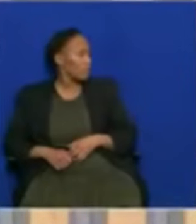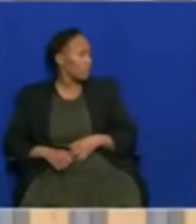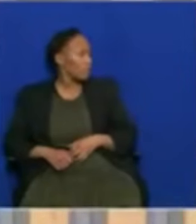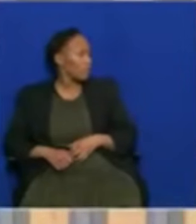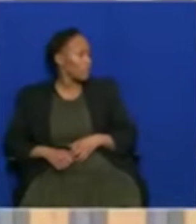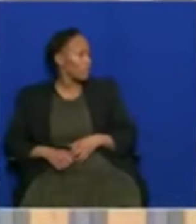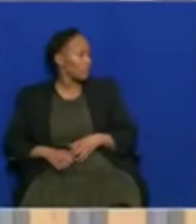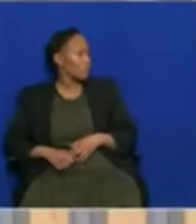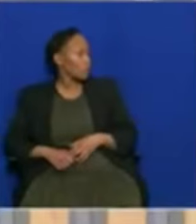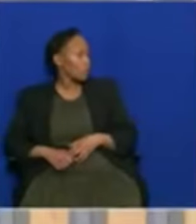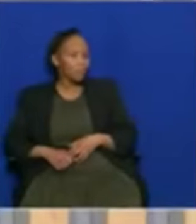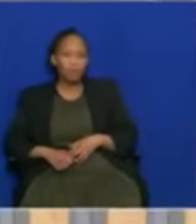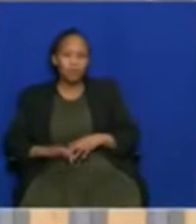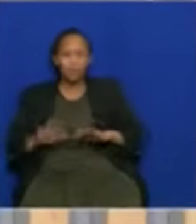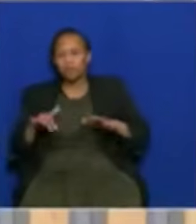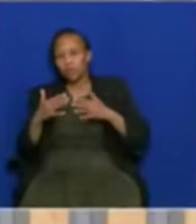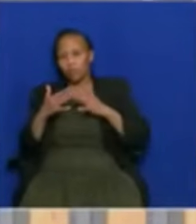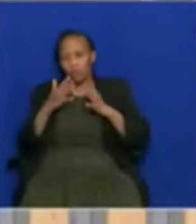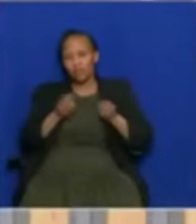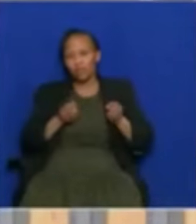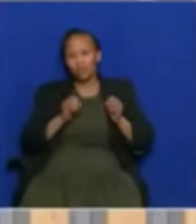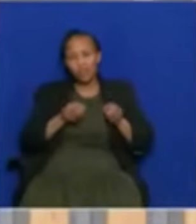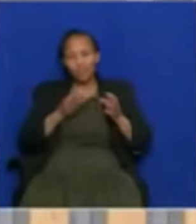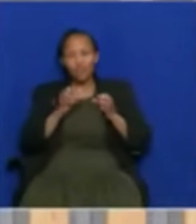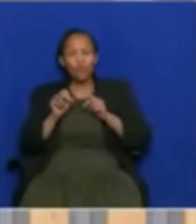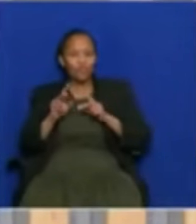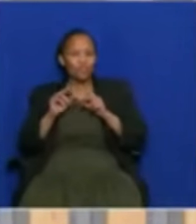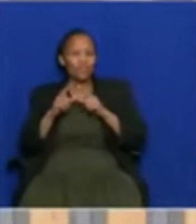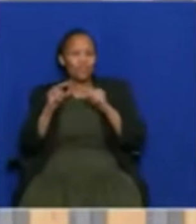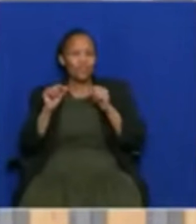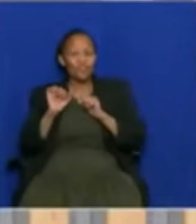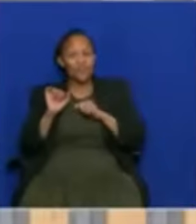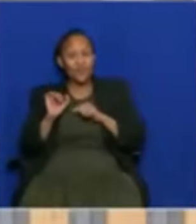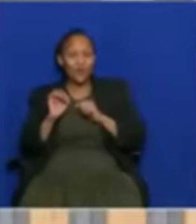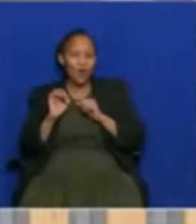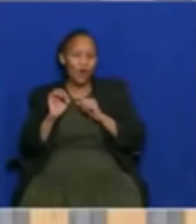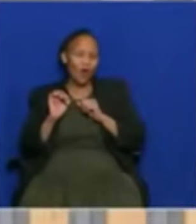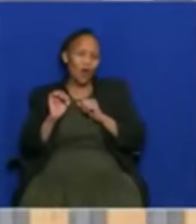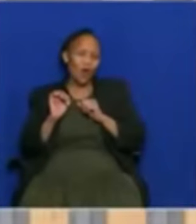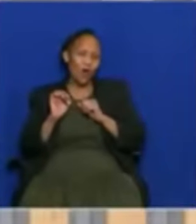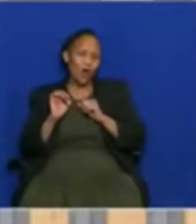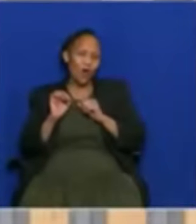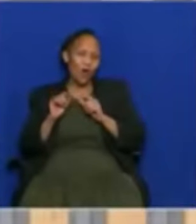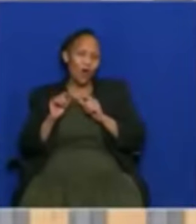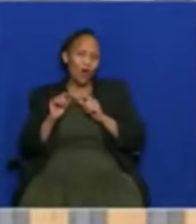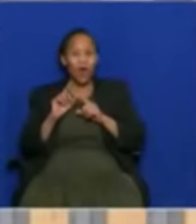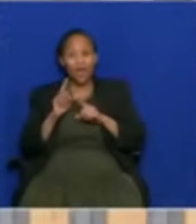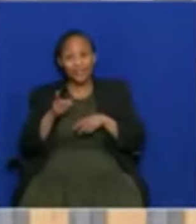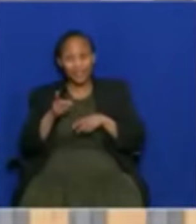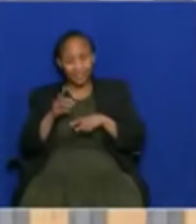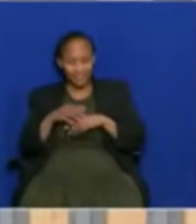Chair. Thank you, Commissioners. We have dealt with in 404,